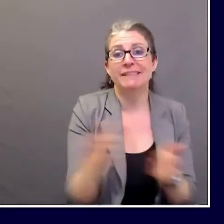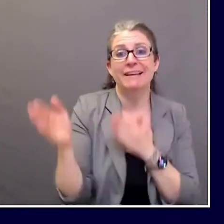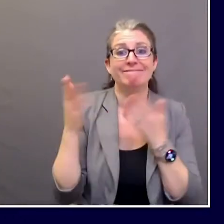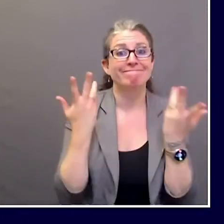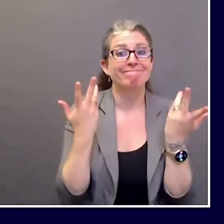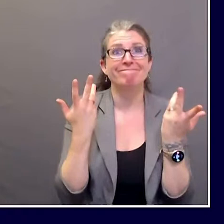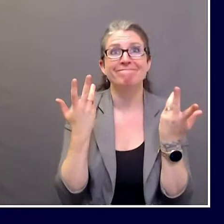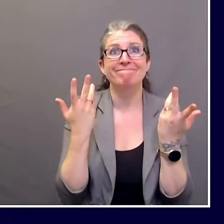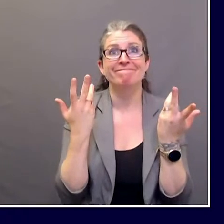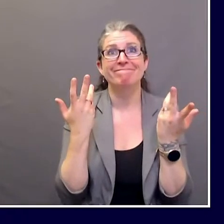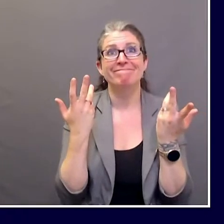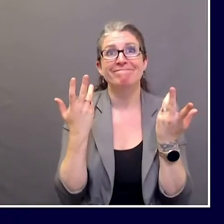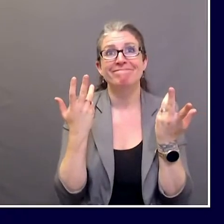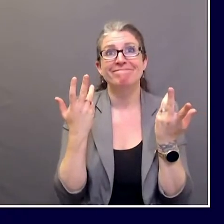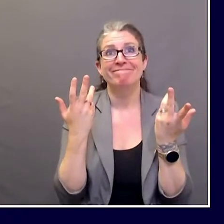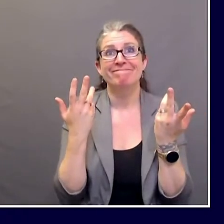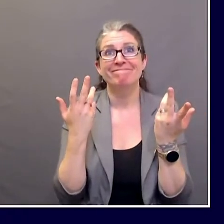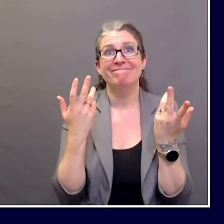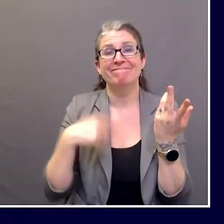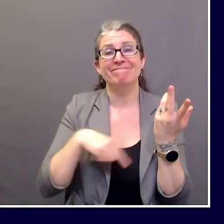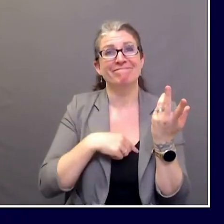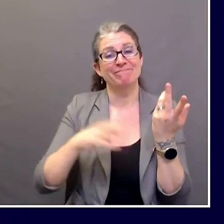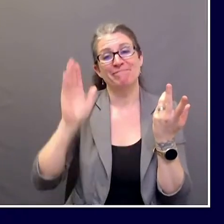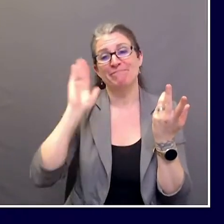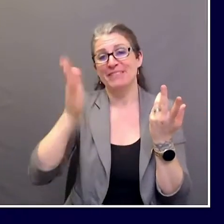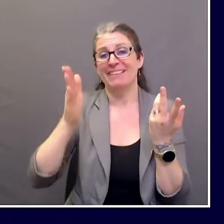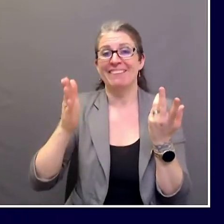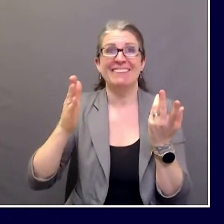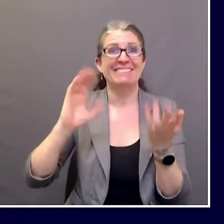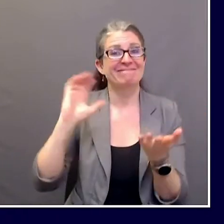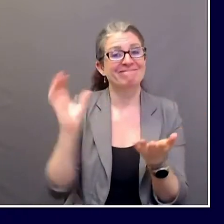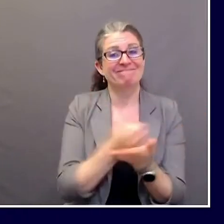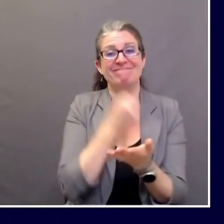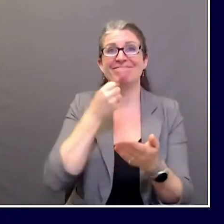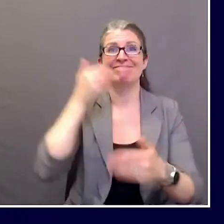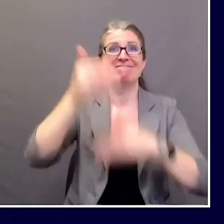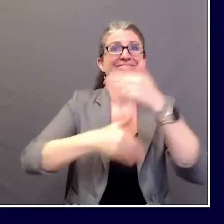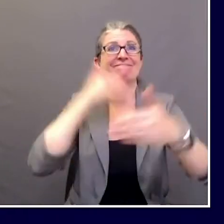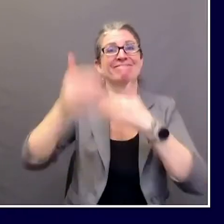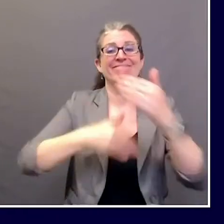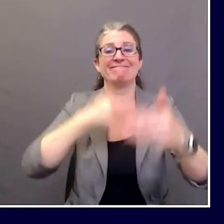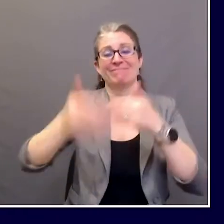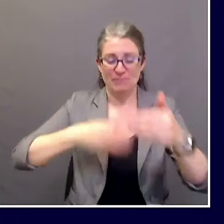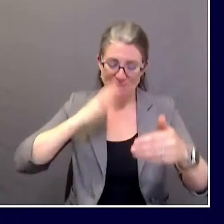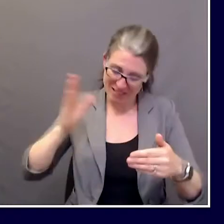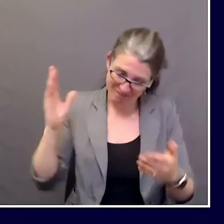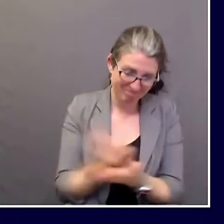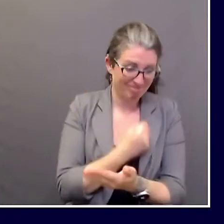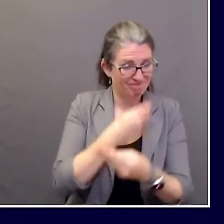of unending challenges. We'll get it done. Okay, thanks so much.